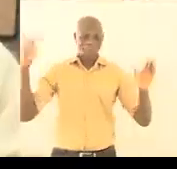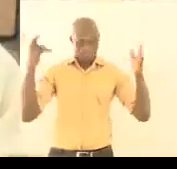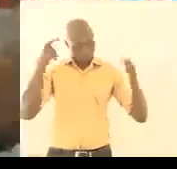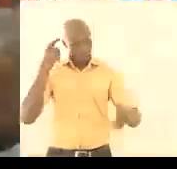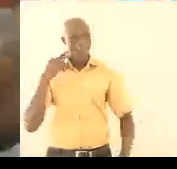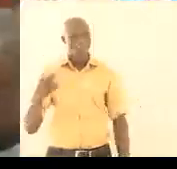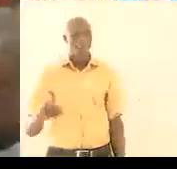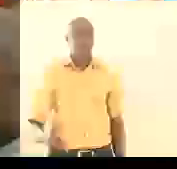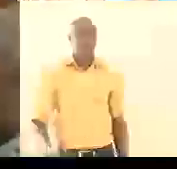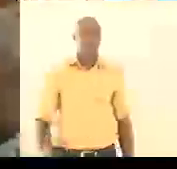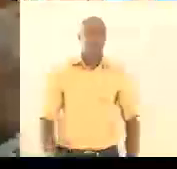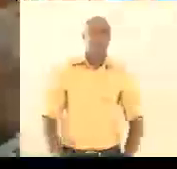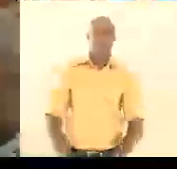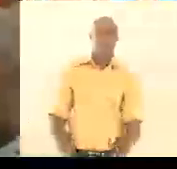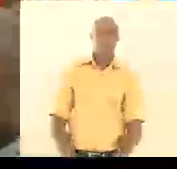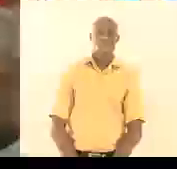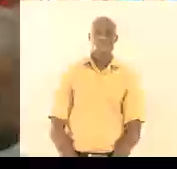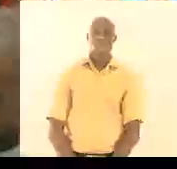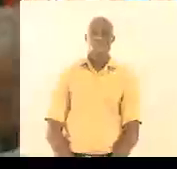Give her a round of applause.